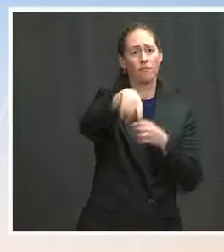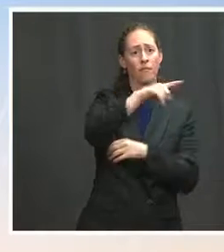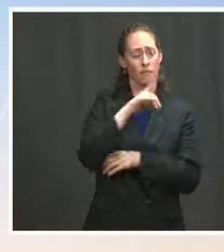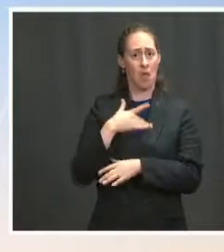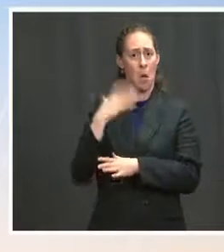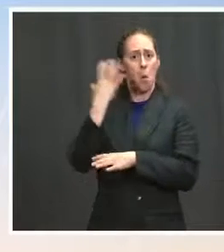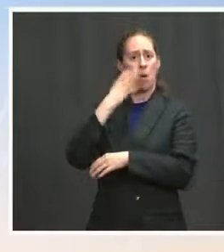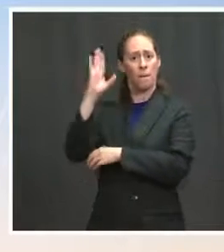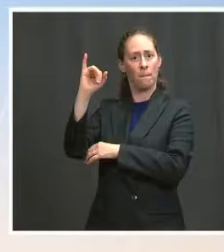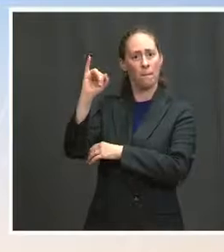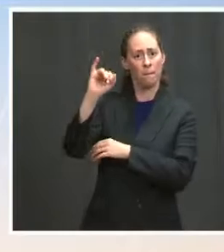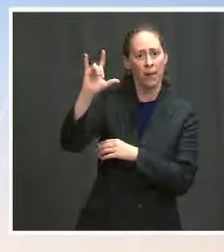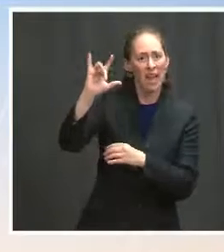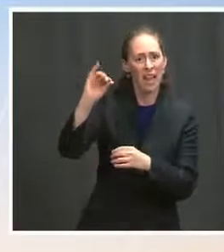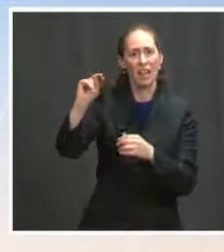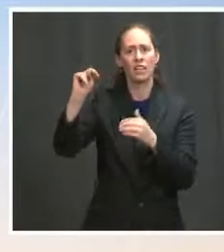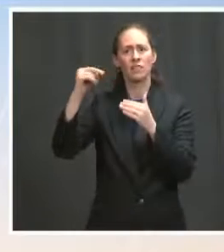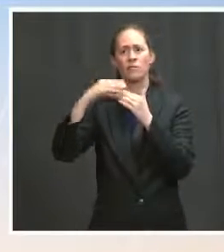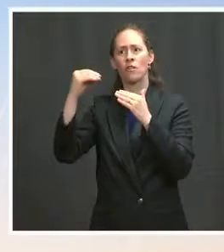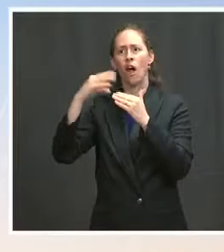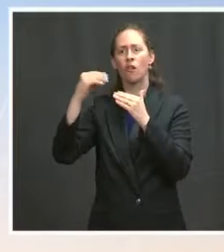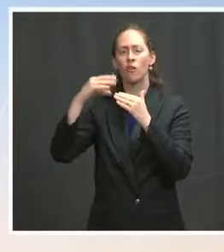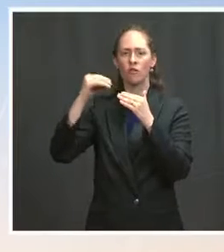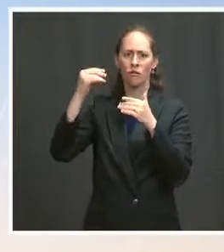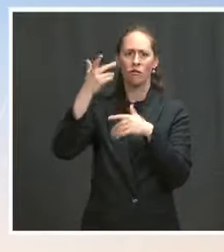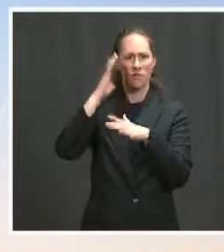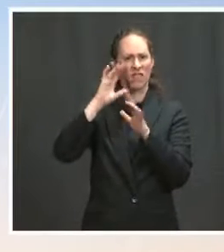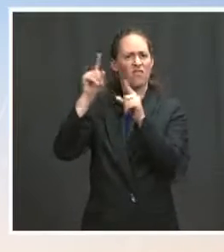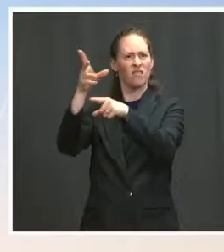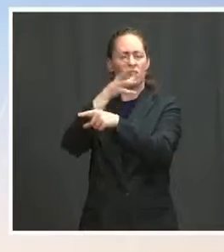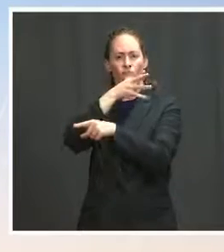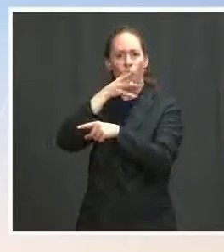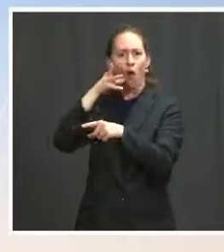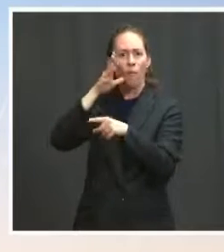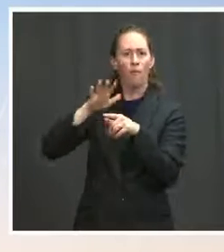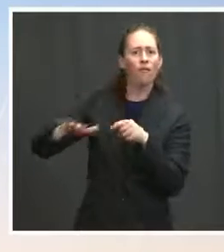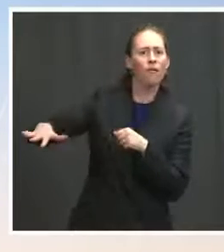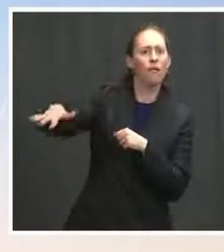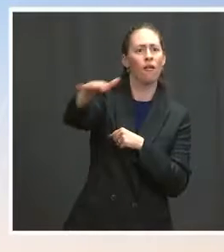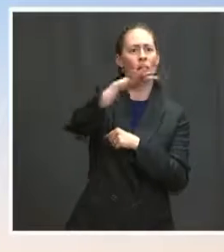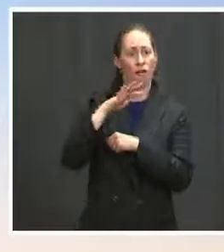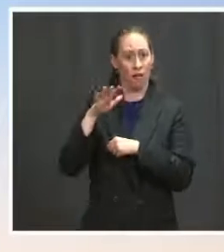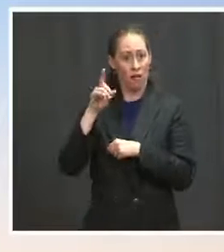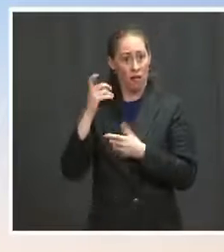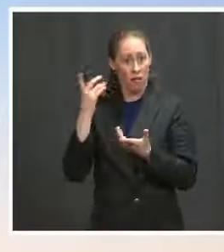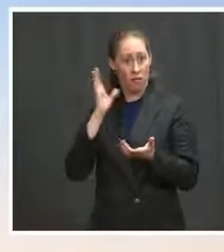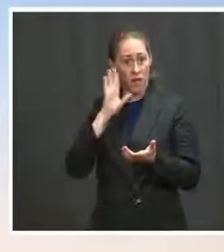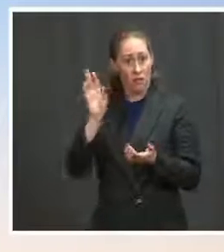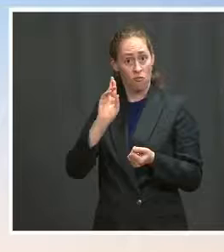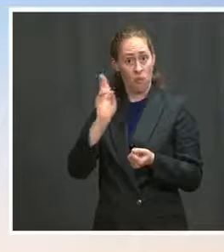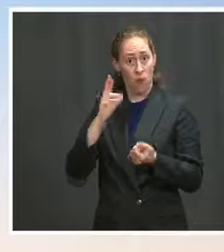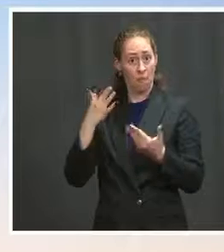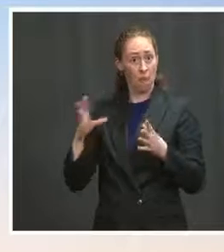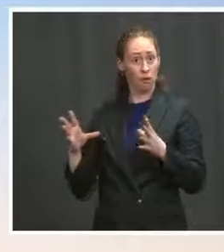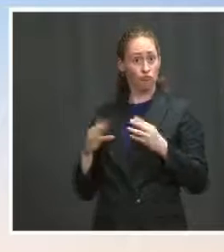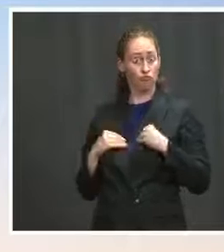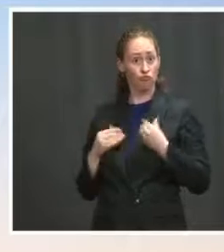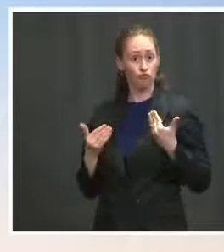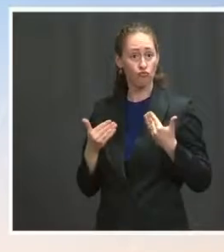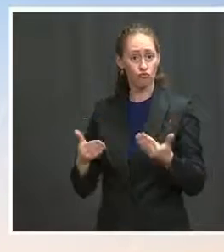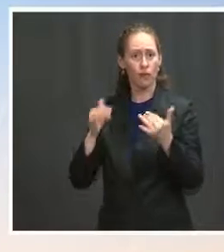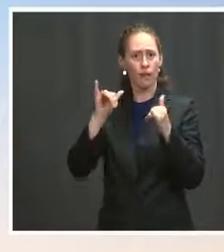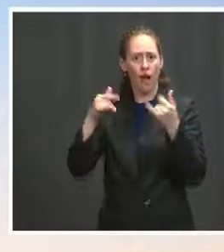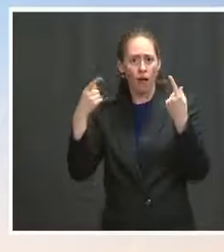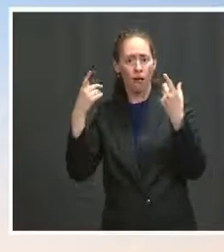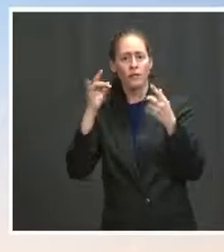hinterland that they're going to be willing, you need 5 more Republicans obviously, that they're going to be willing to accept this 2-track approach